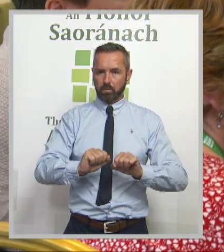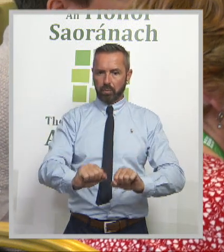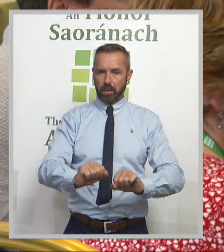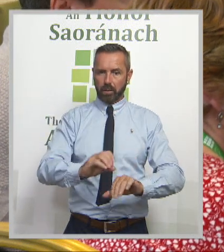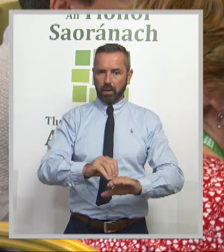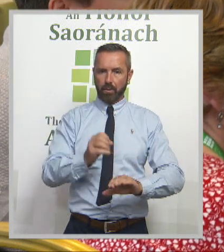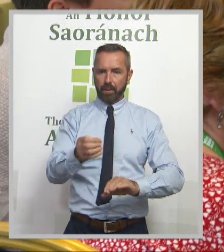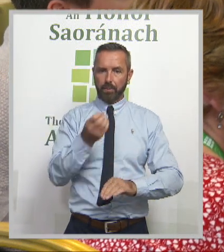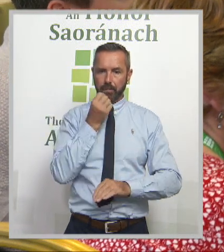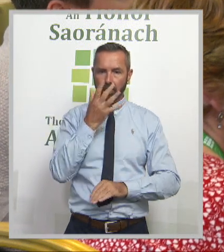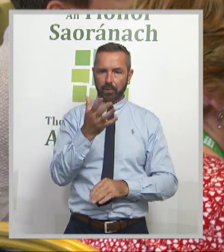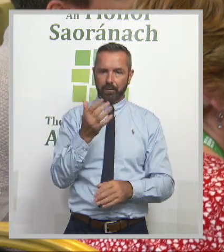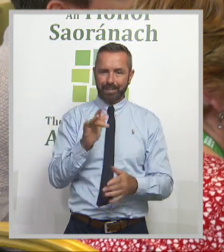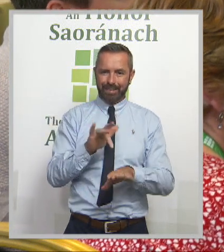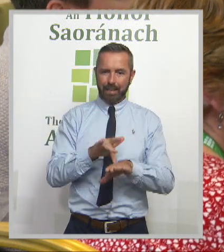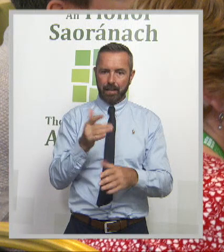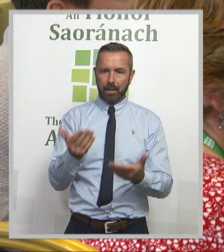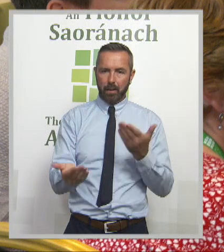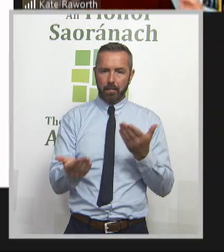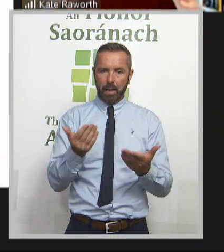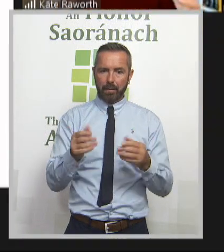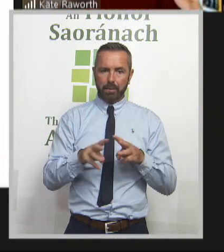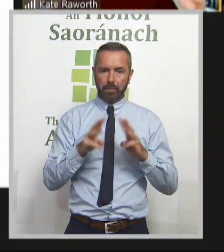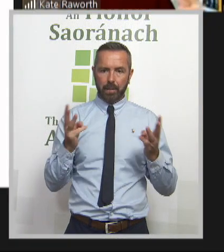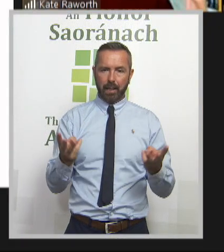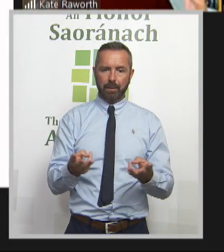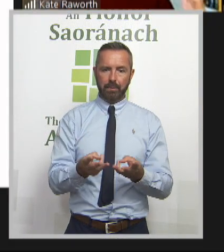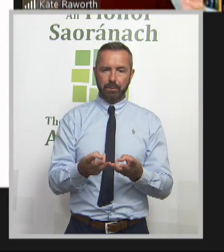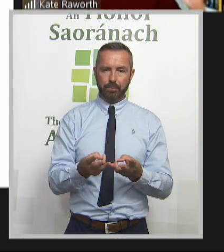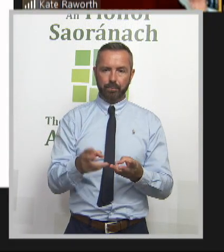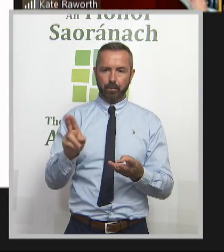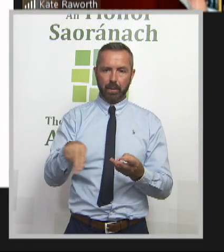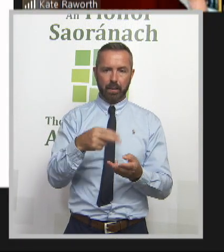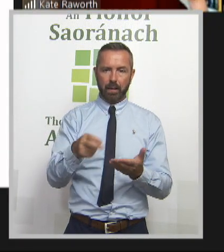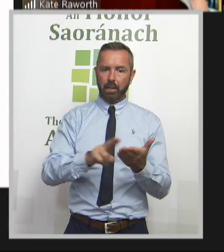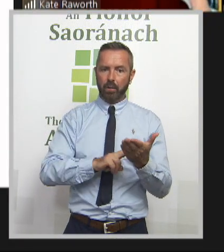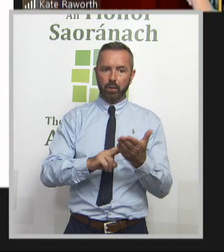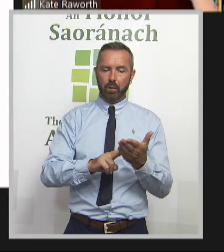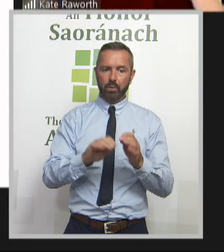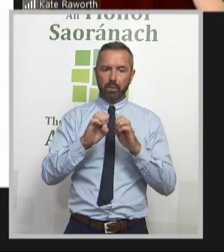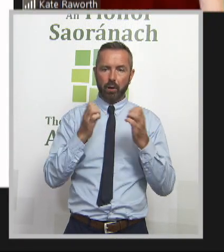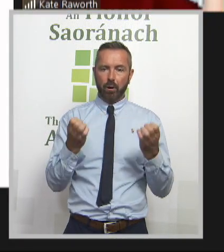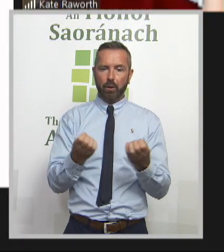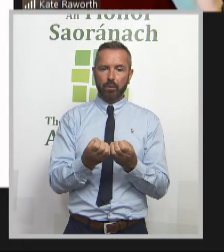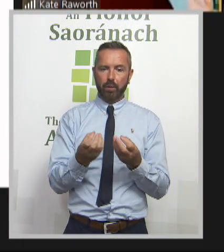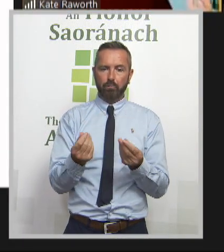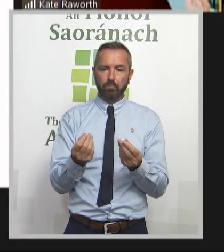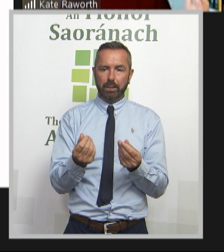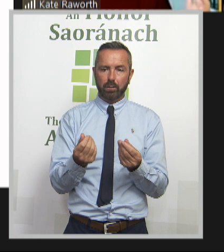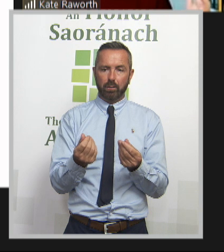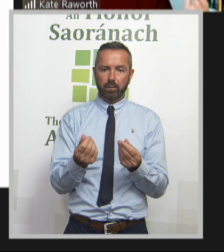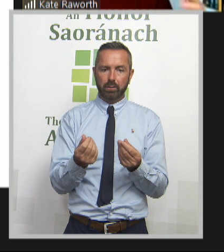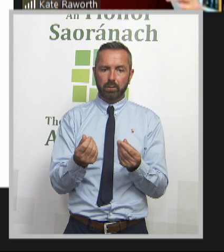this beautiful, delicately balanced living planet. And so we must not use Earth's resources to the extent that we go over that ecological